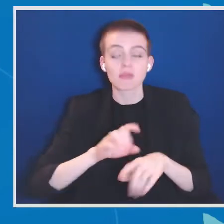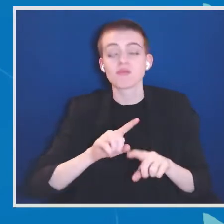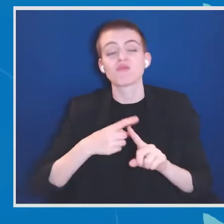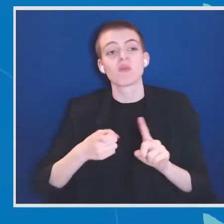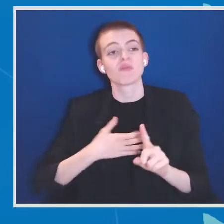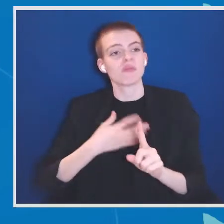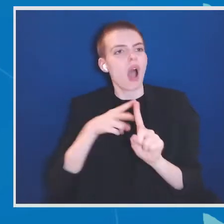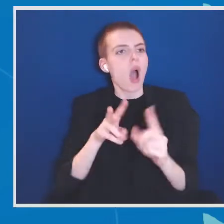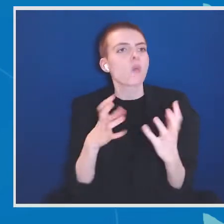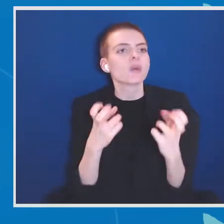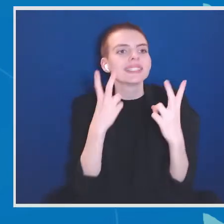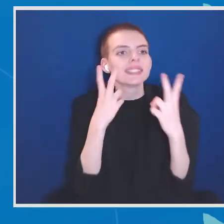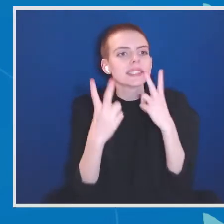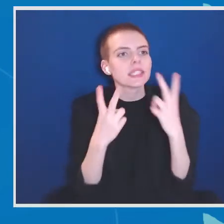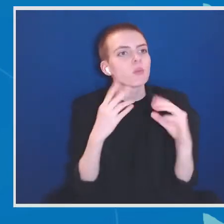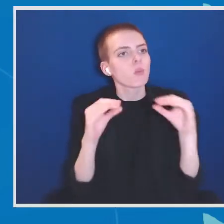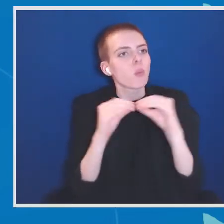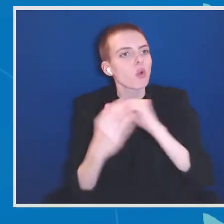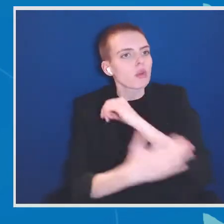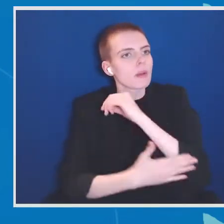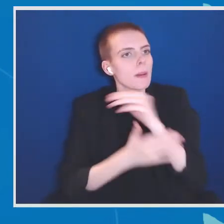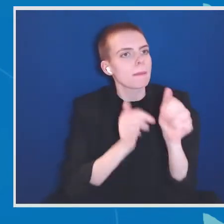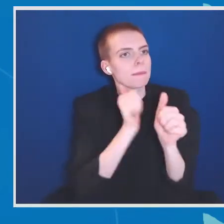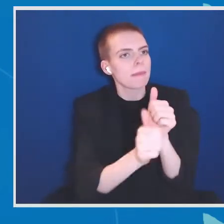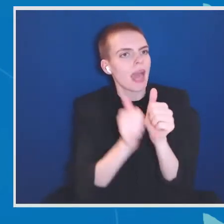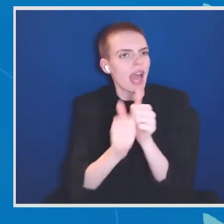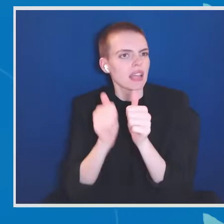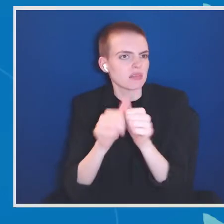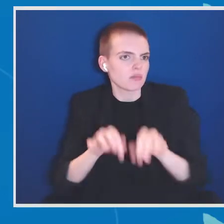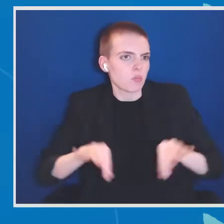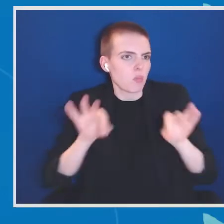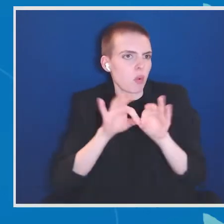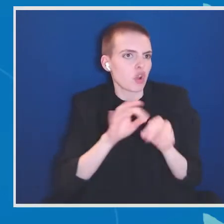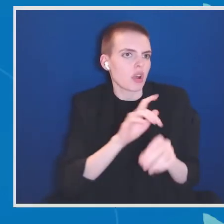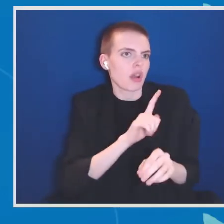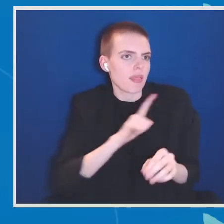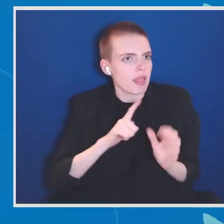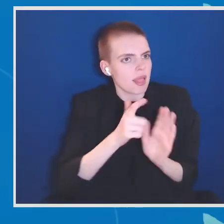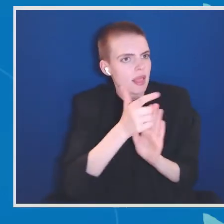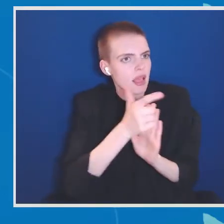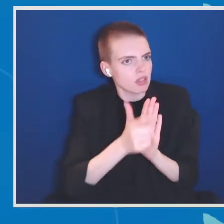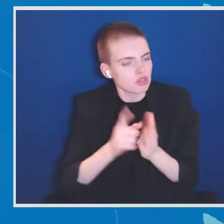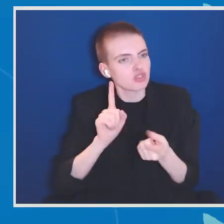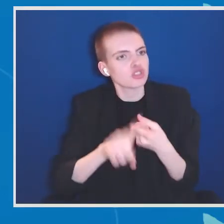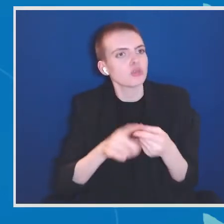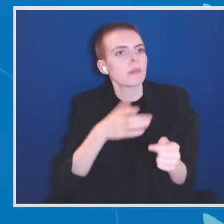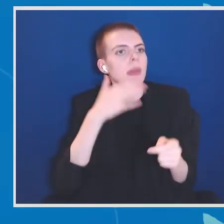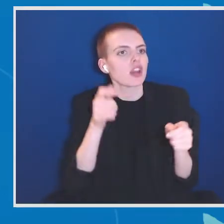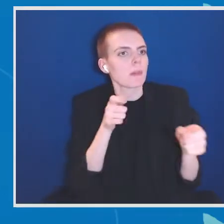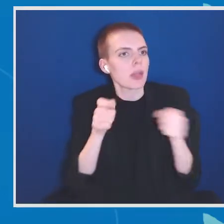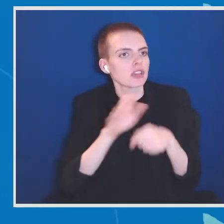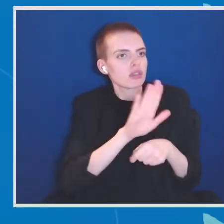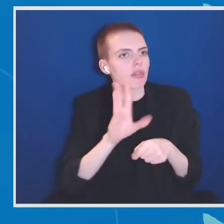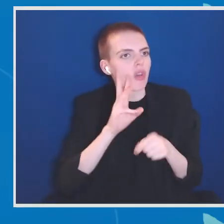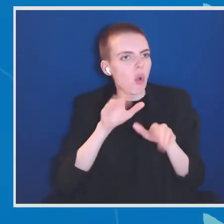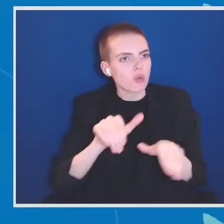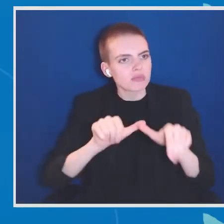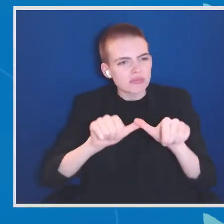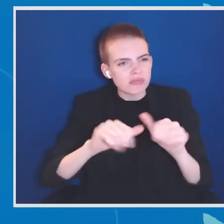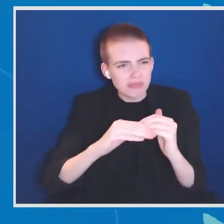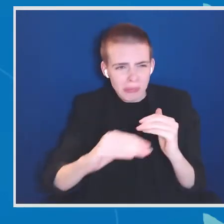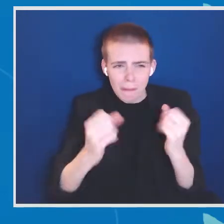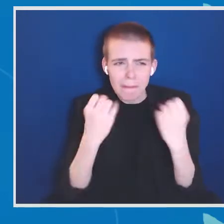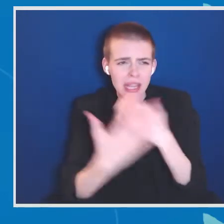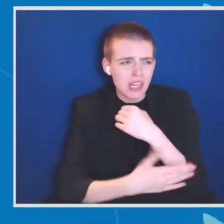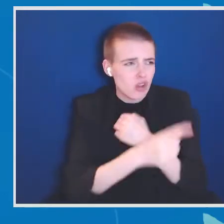possible pass big legislation to really, manage their oceans sustainably. We've got a lot that are really close, and I just like to see